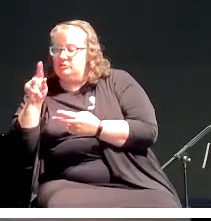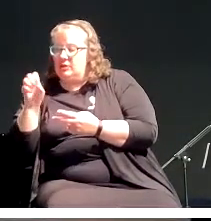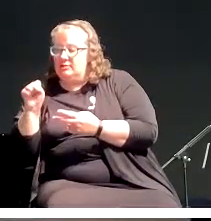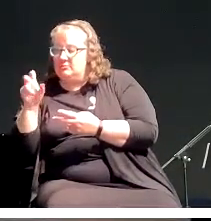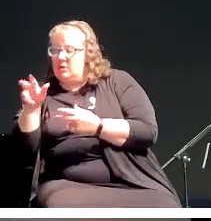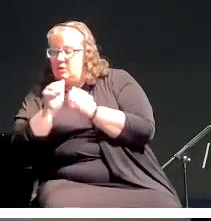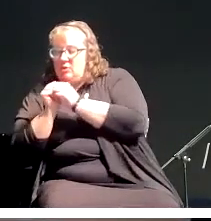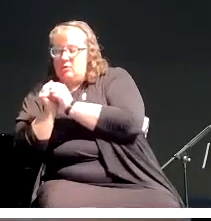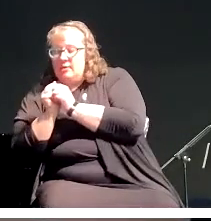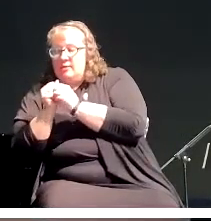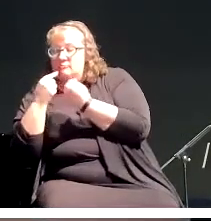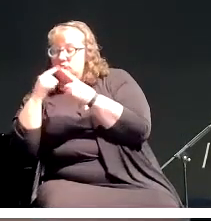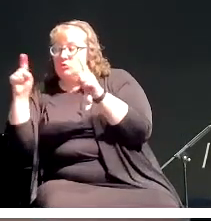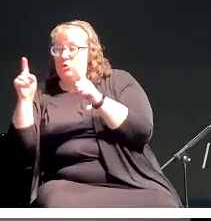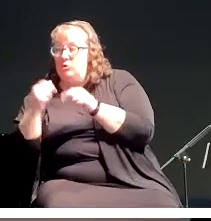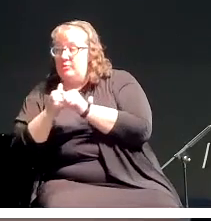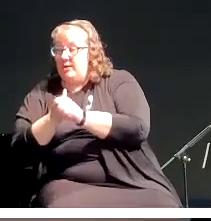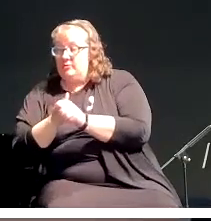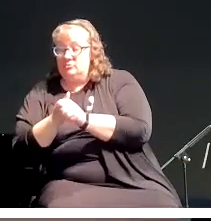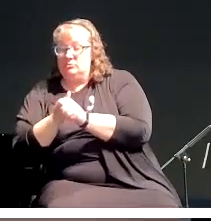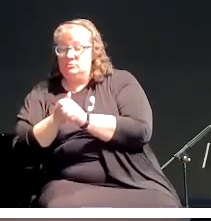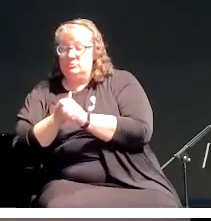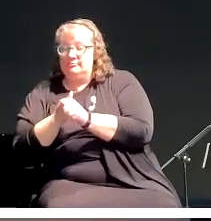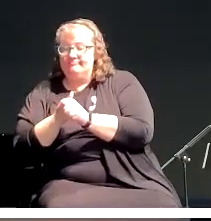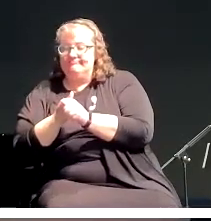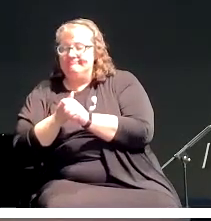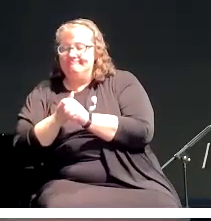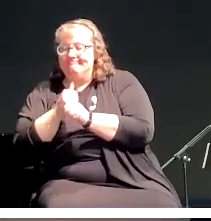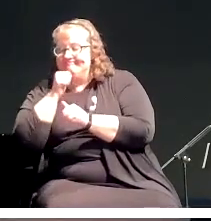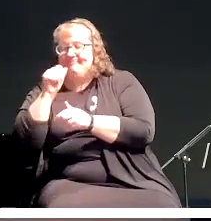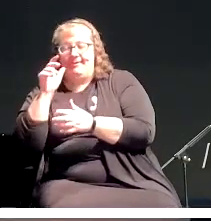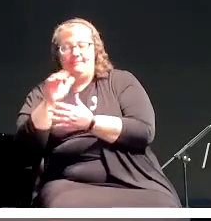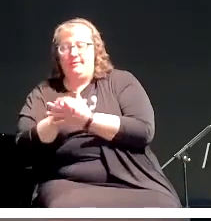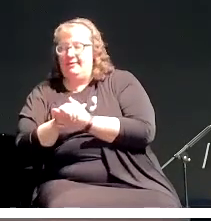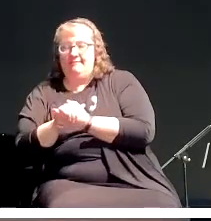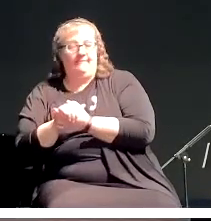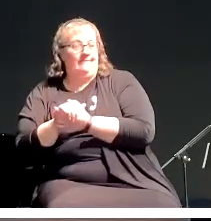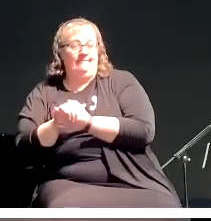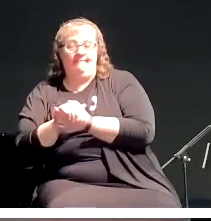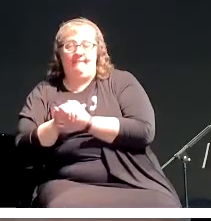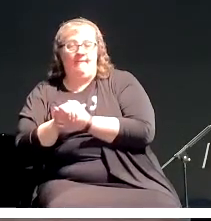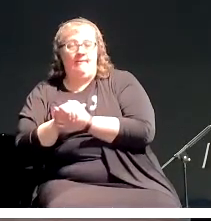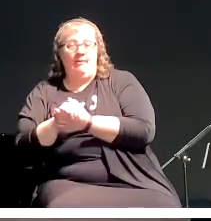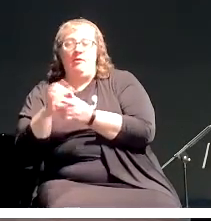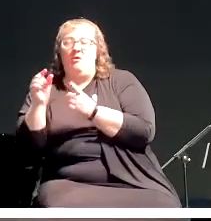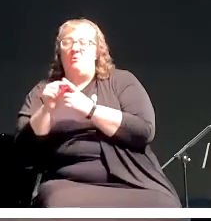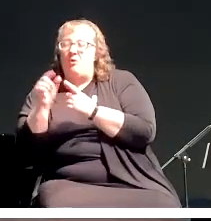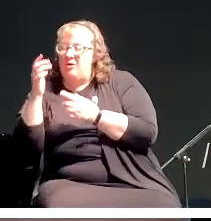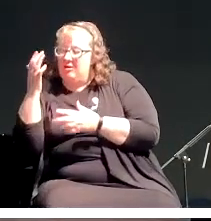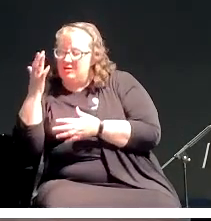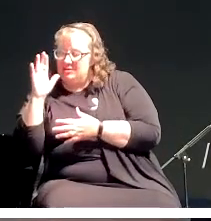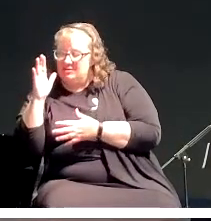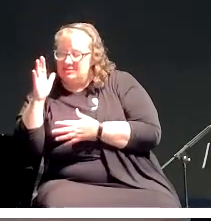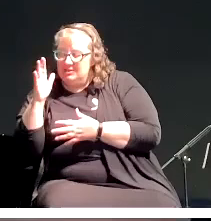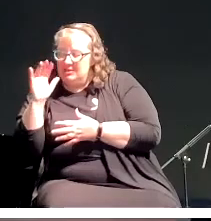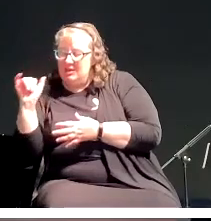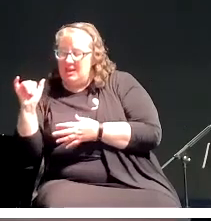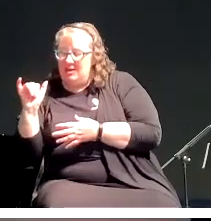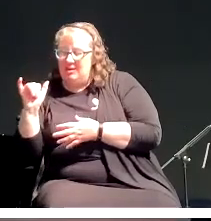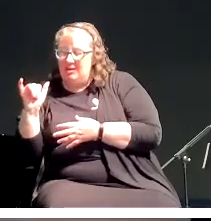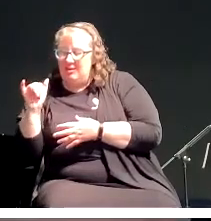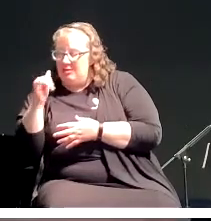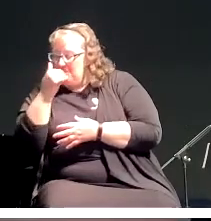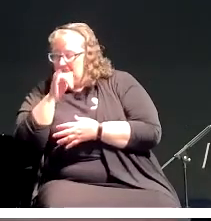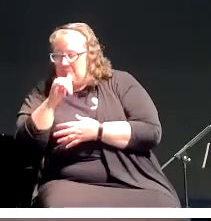them who told this to the apostles. But they did not believe the women, because their words seemed to them like